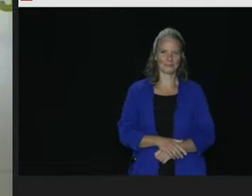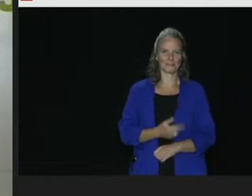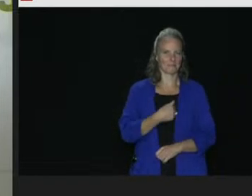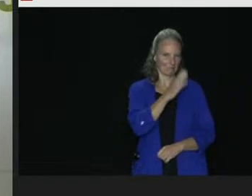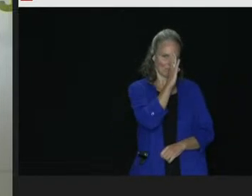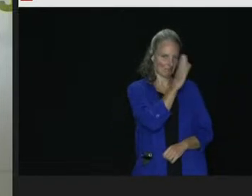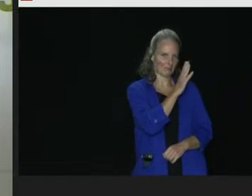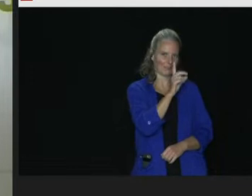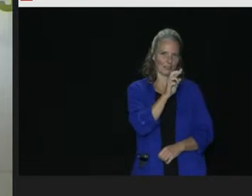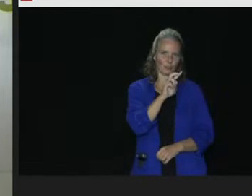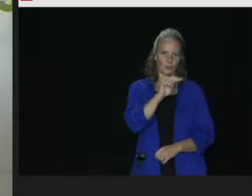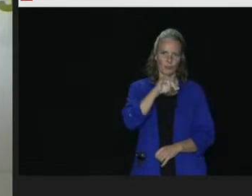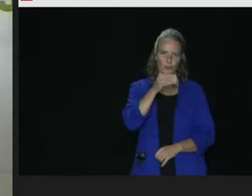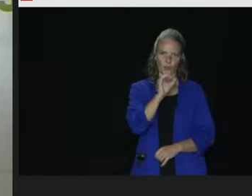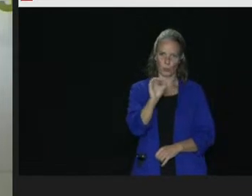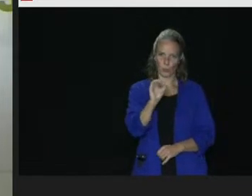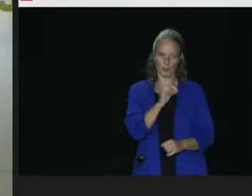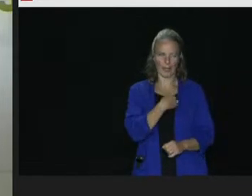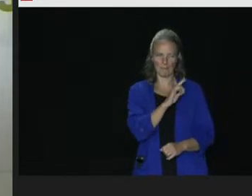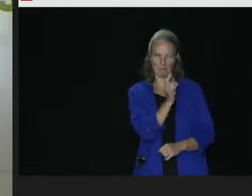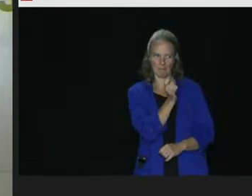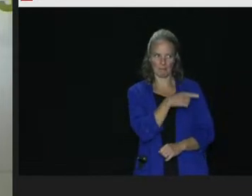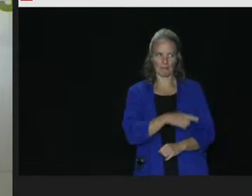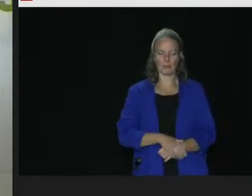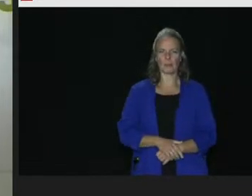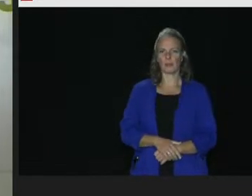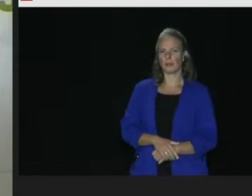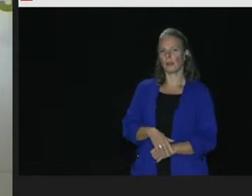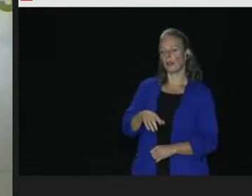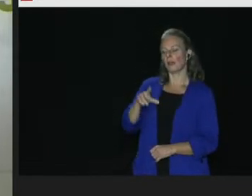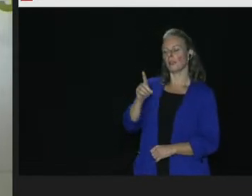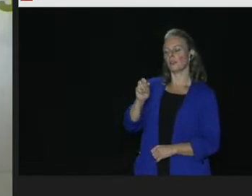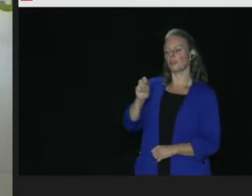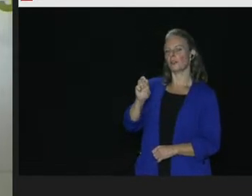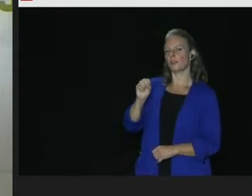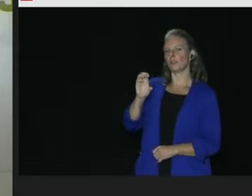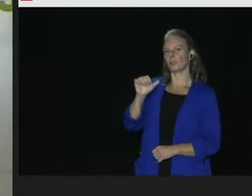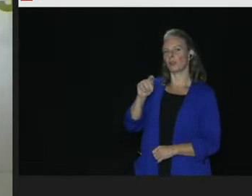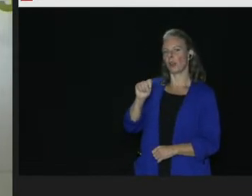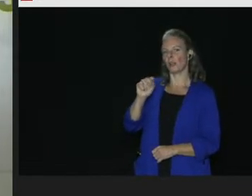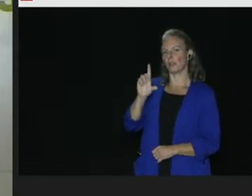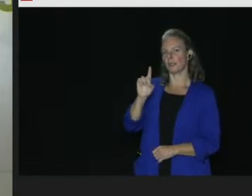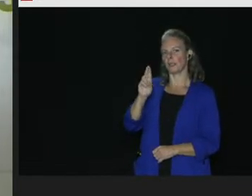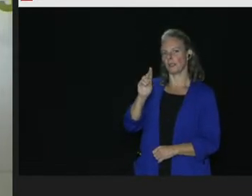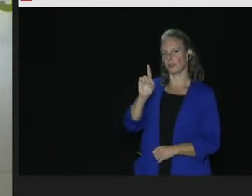Dr. New. Dr. Scott Dudley from the United States